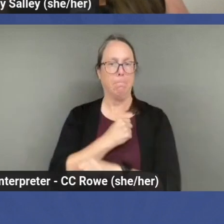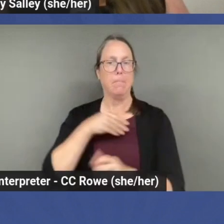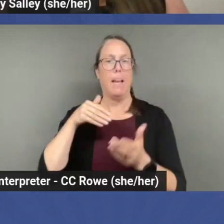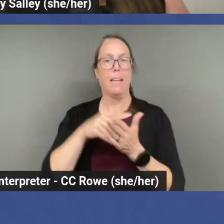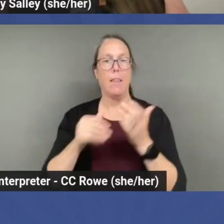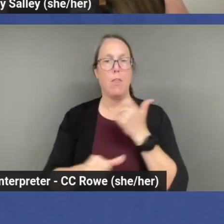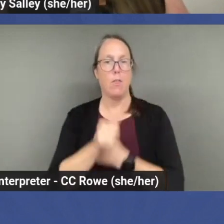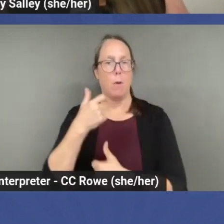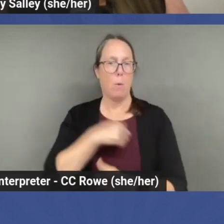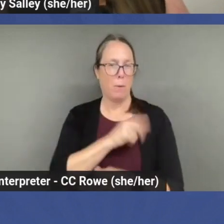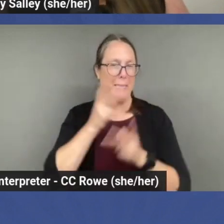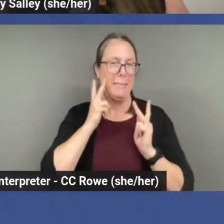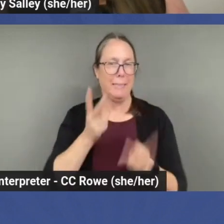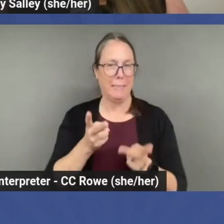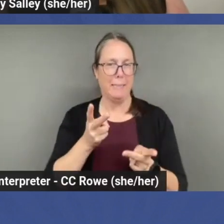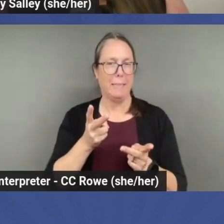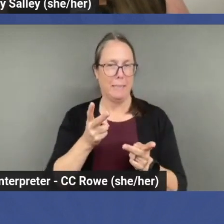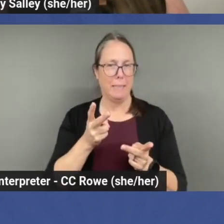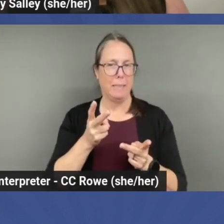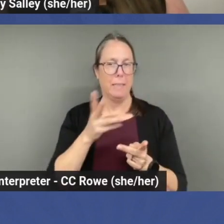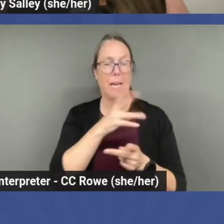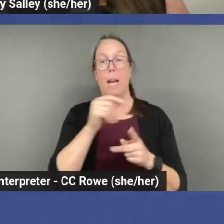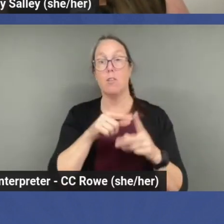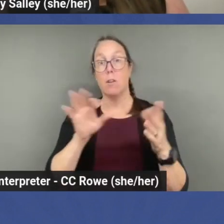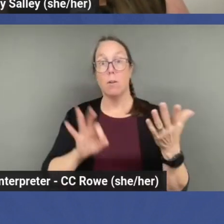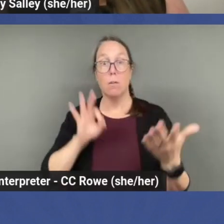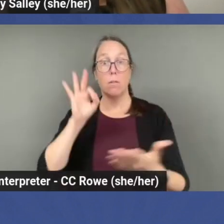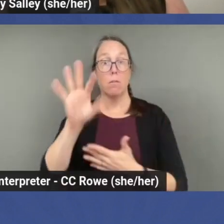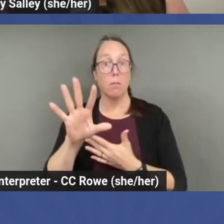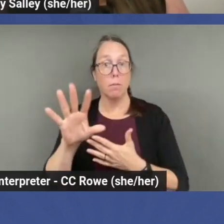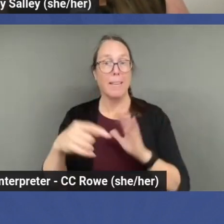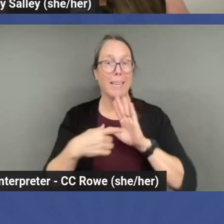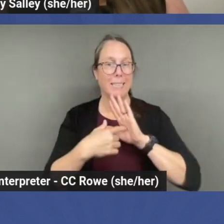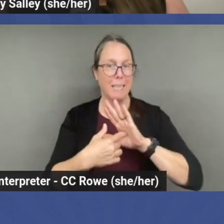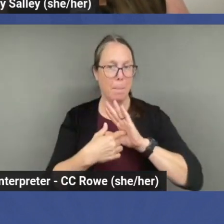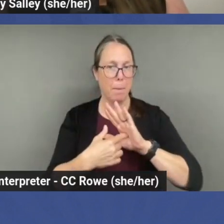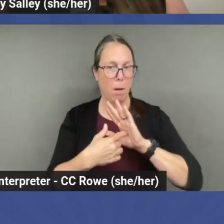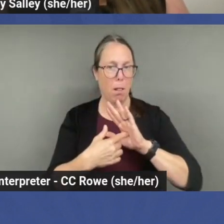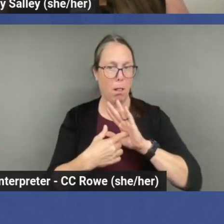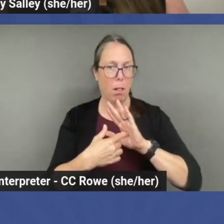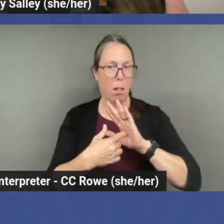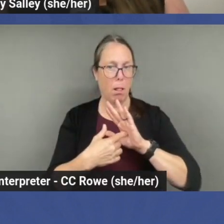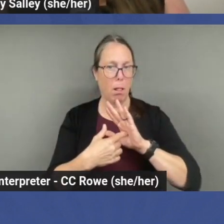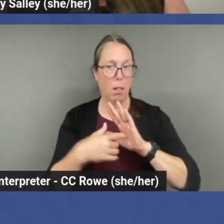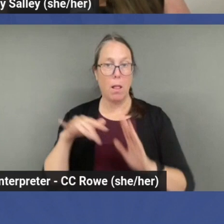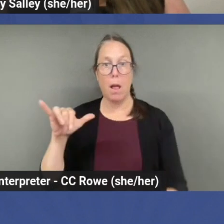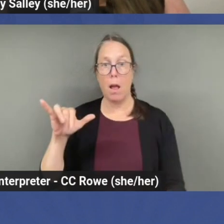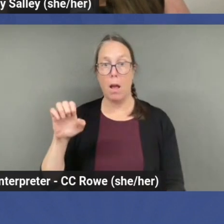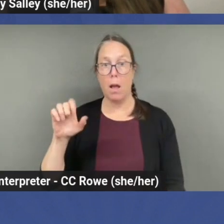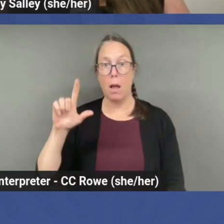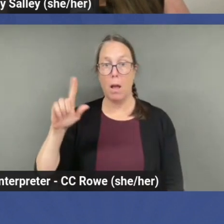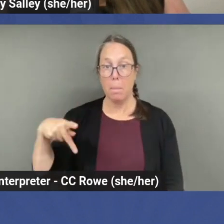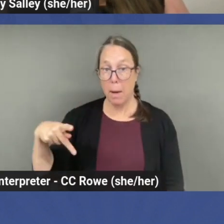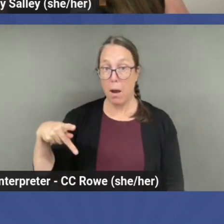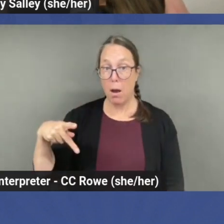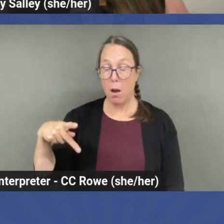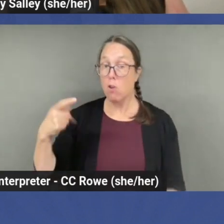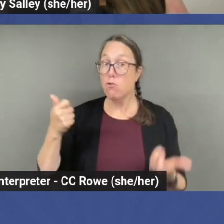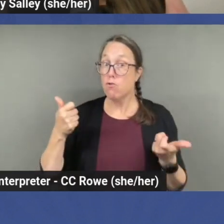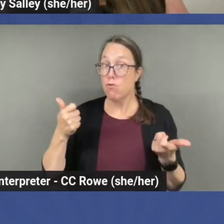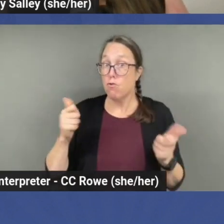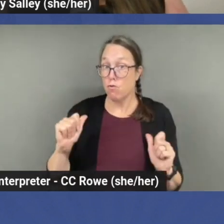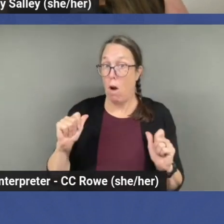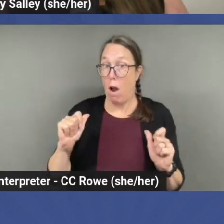seeing. And just to bring up like an example, right? Yelp actually did try